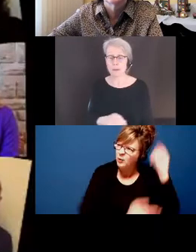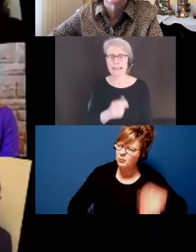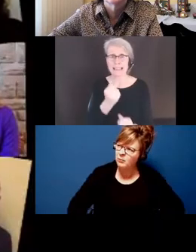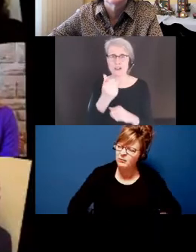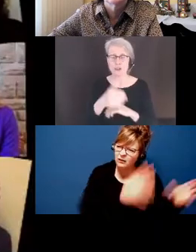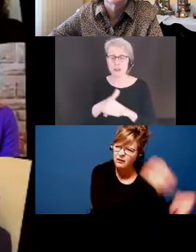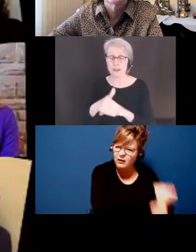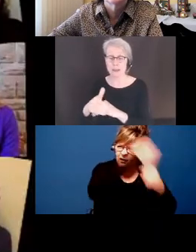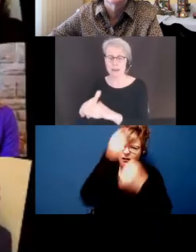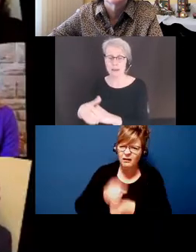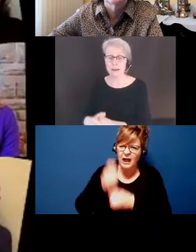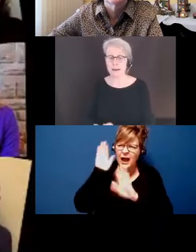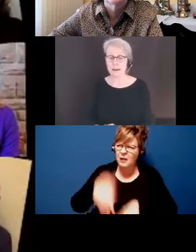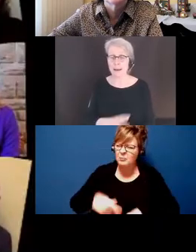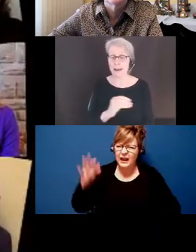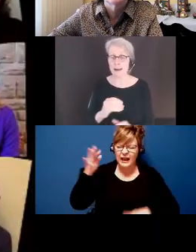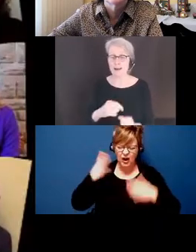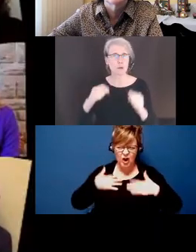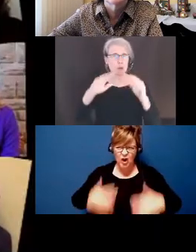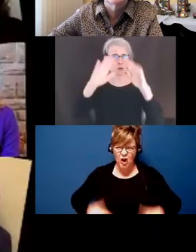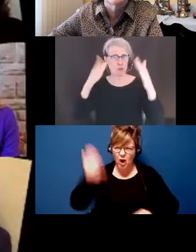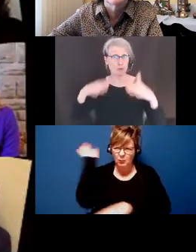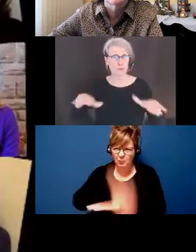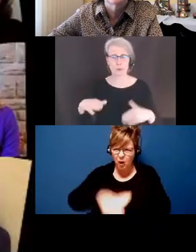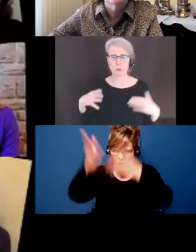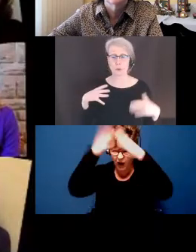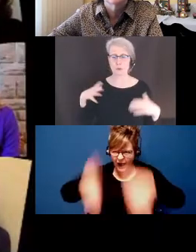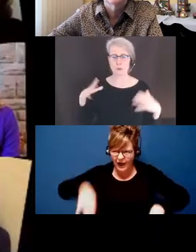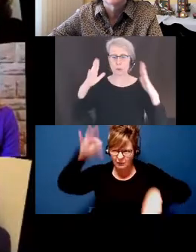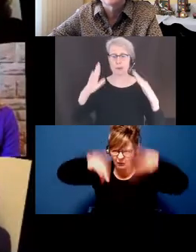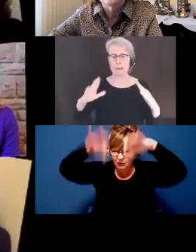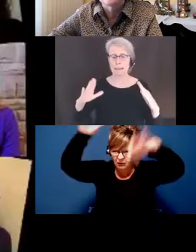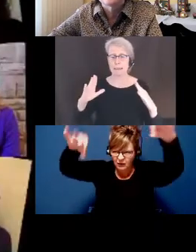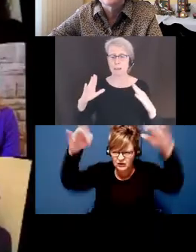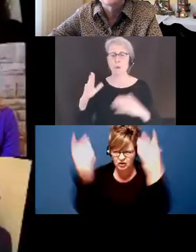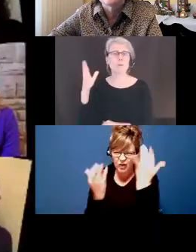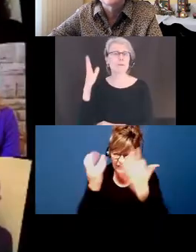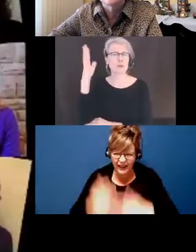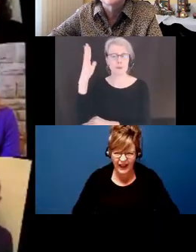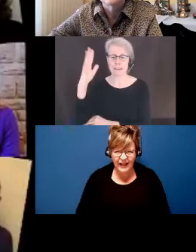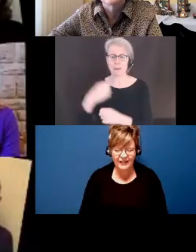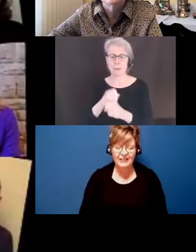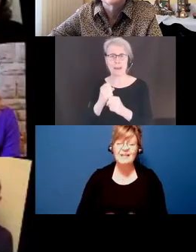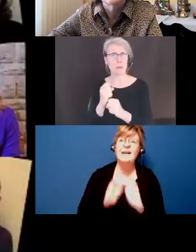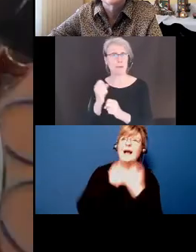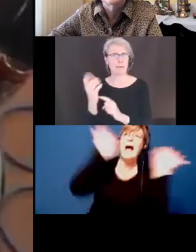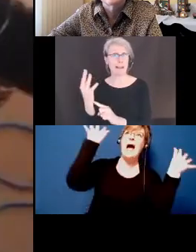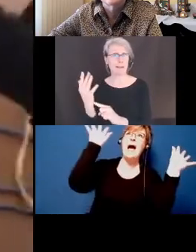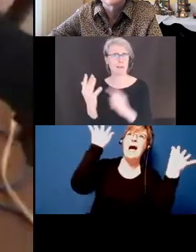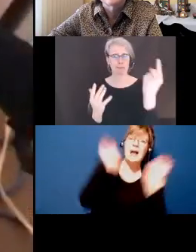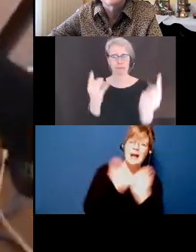you dress its corpse with candles? I love it!